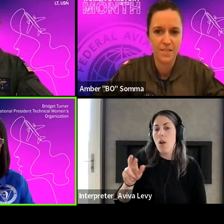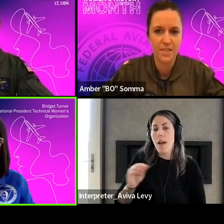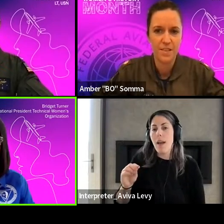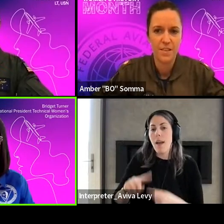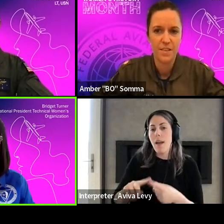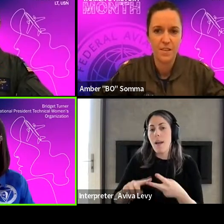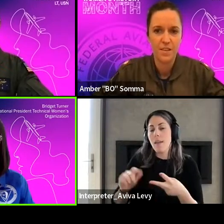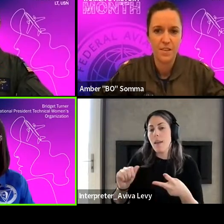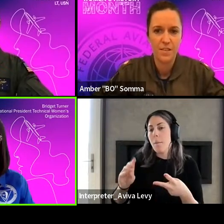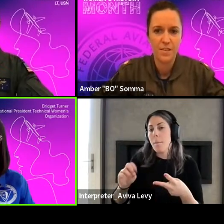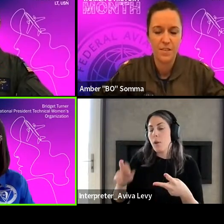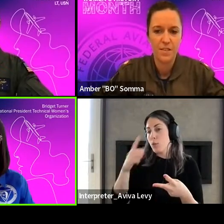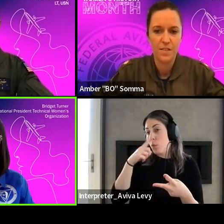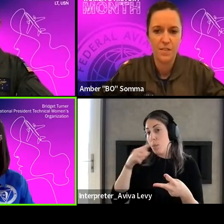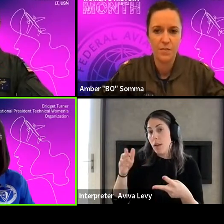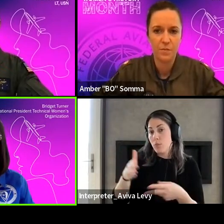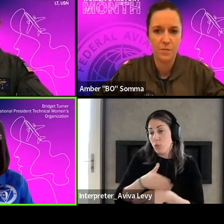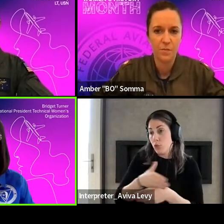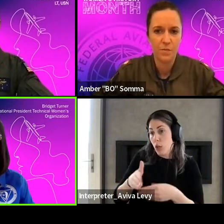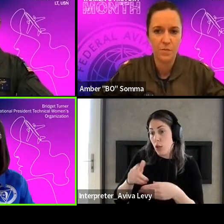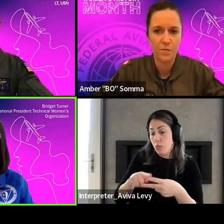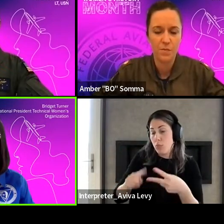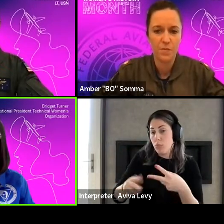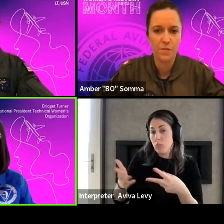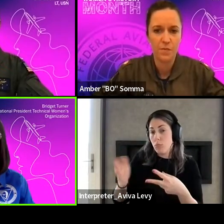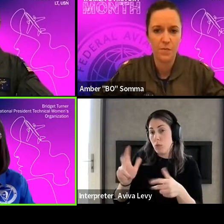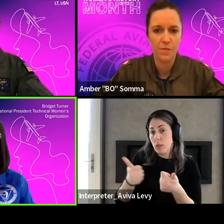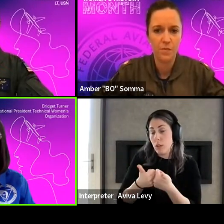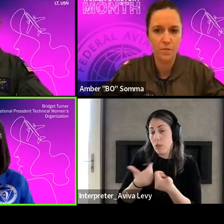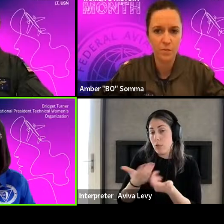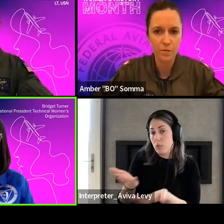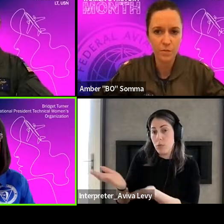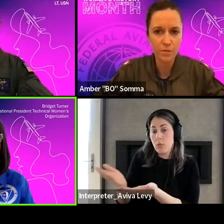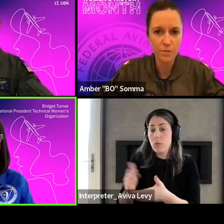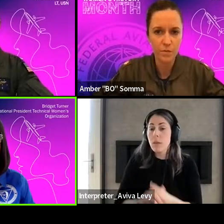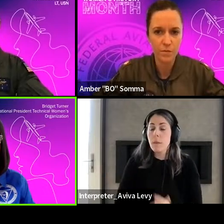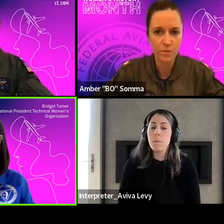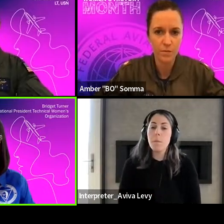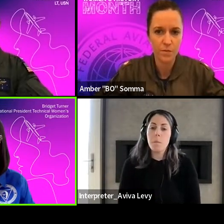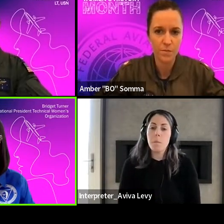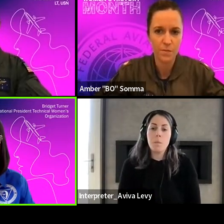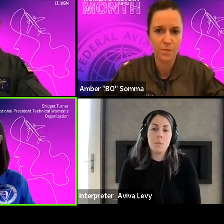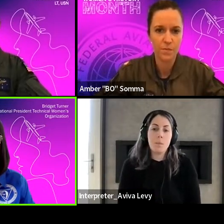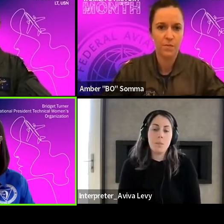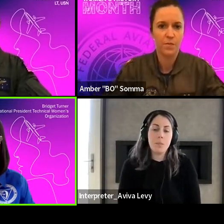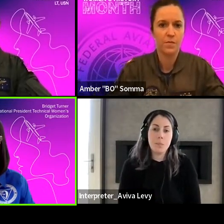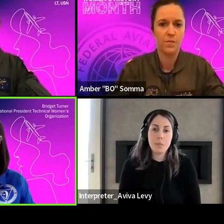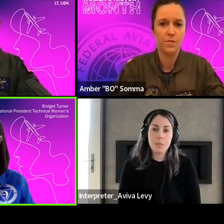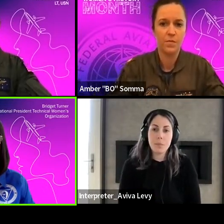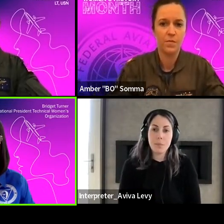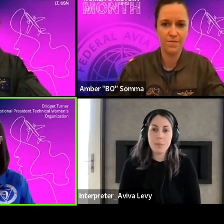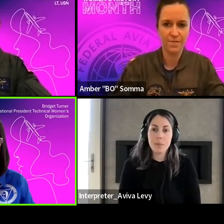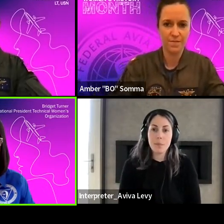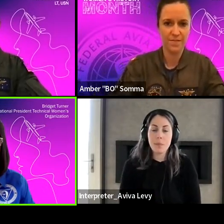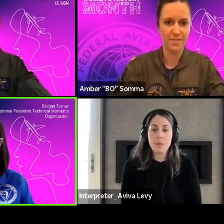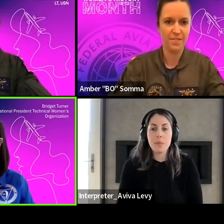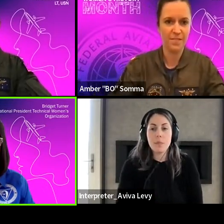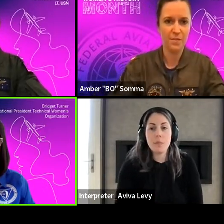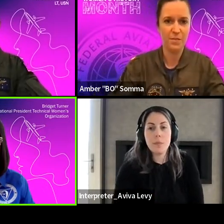us some of the same challenges, what did you might face and how did you navigate them?